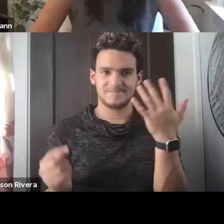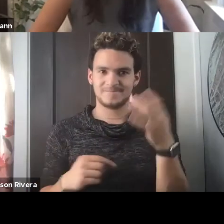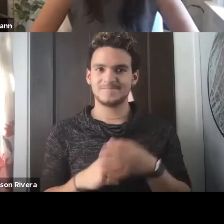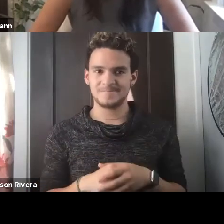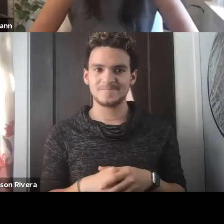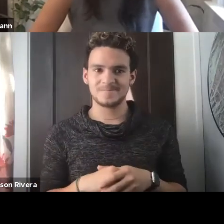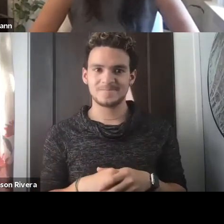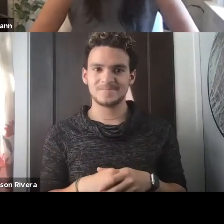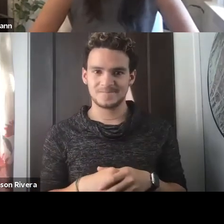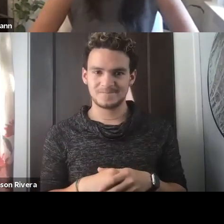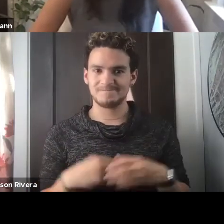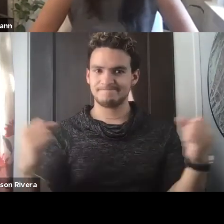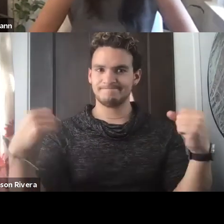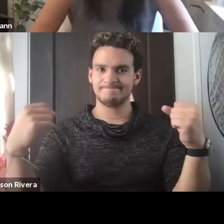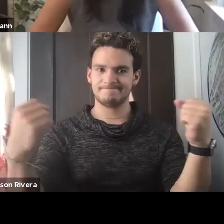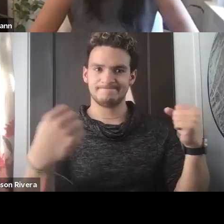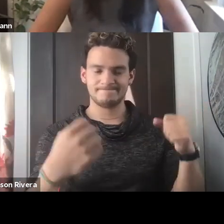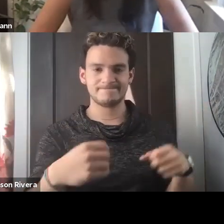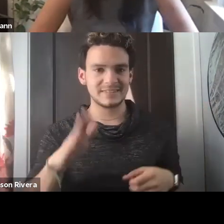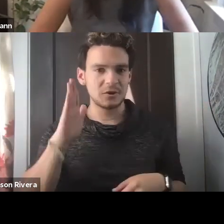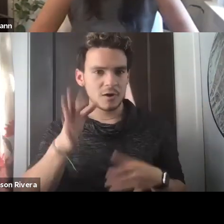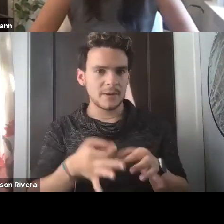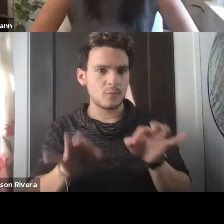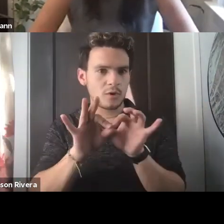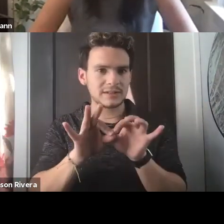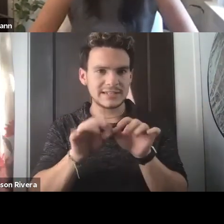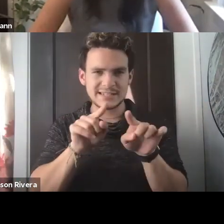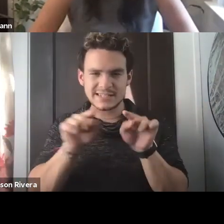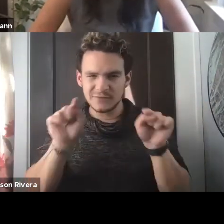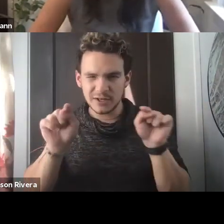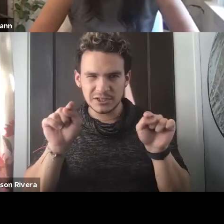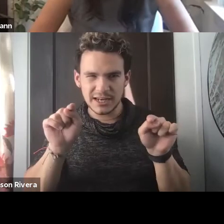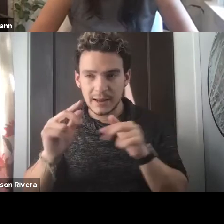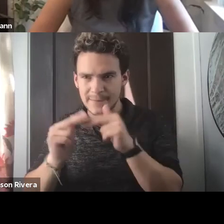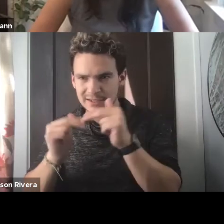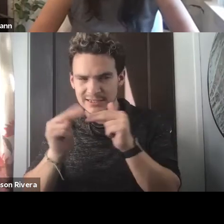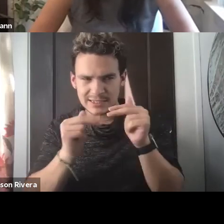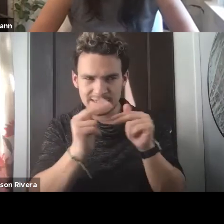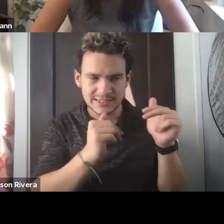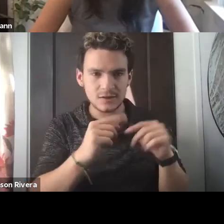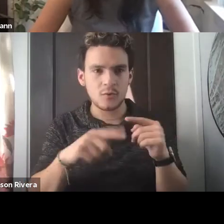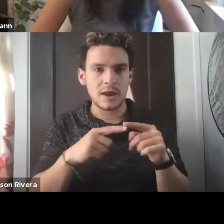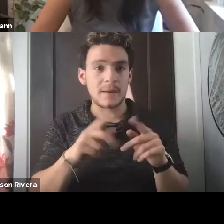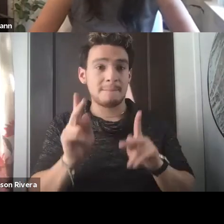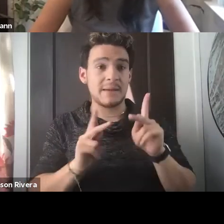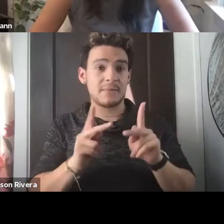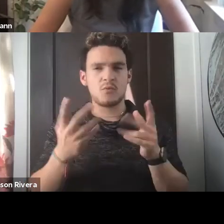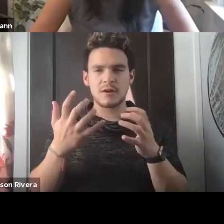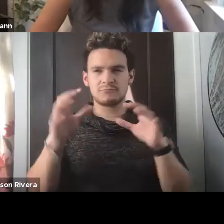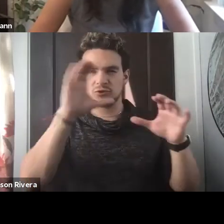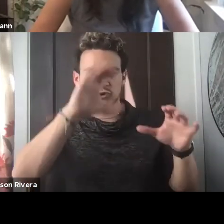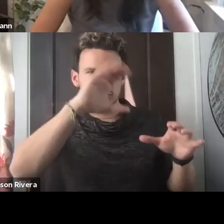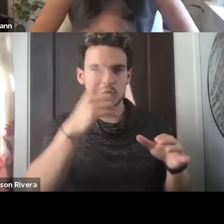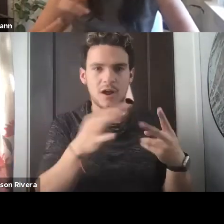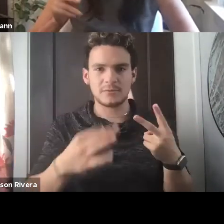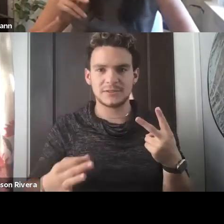things that are going to be important in differentiating buildings when tenants are looking at options.